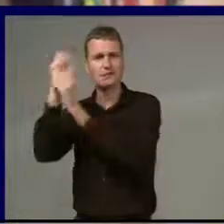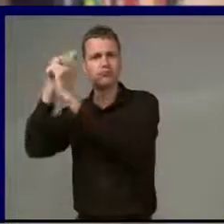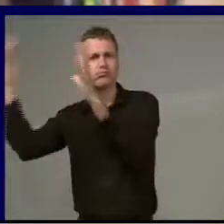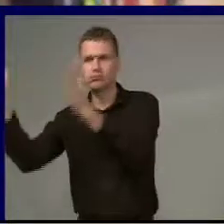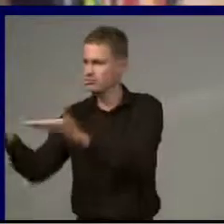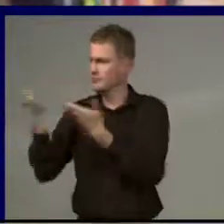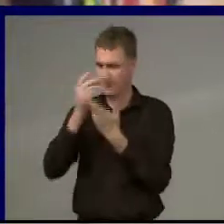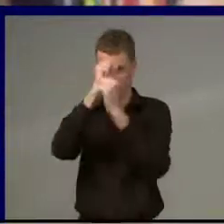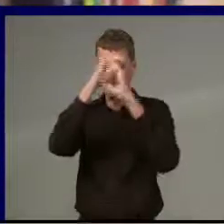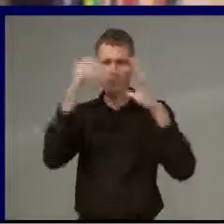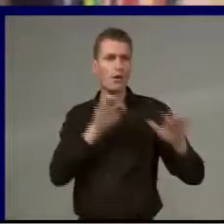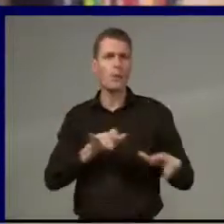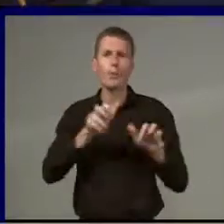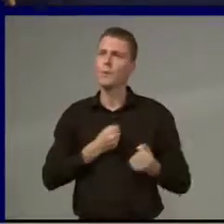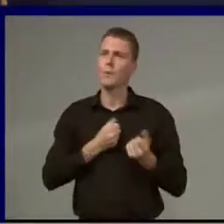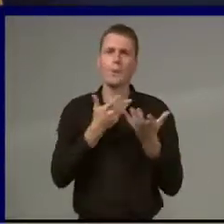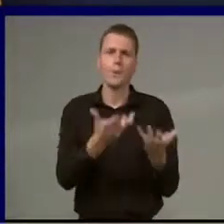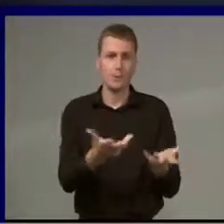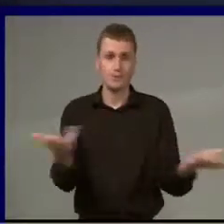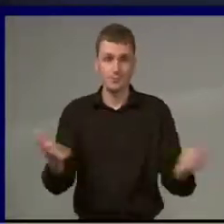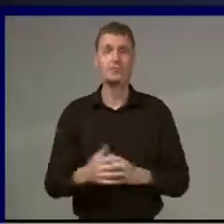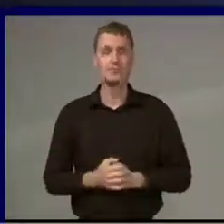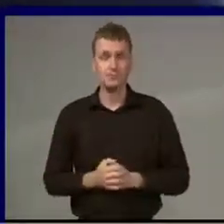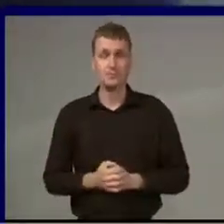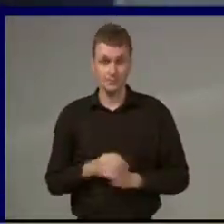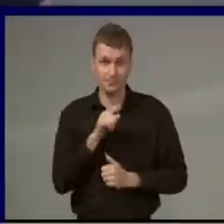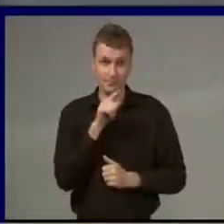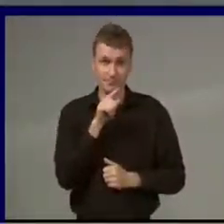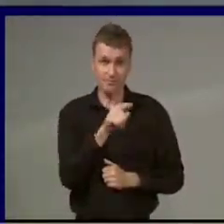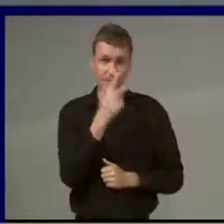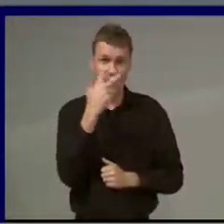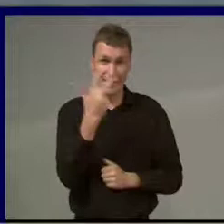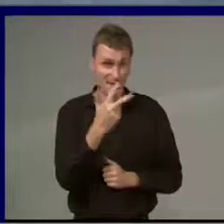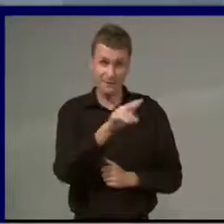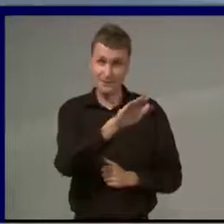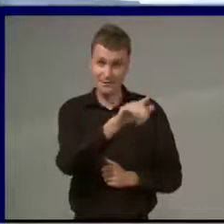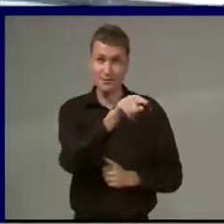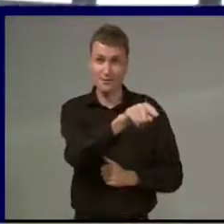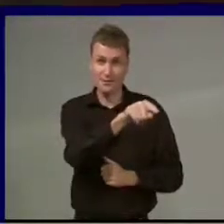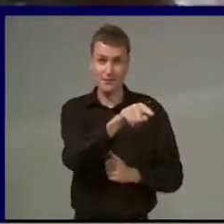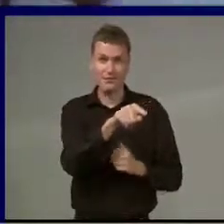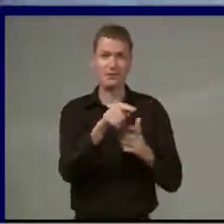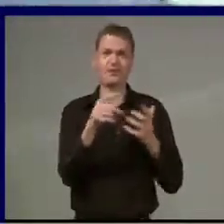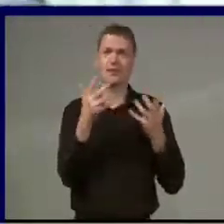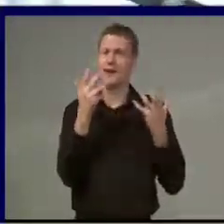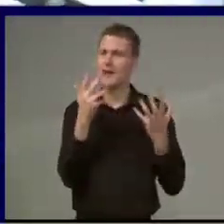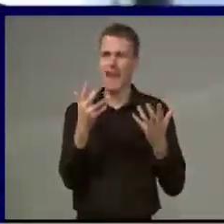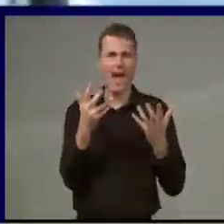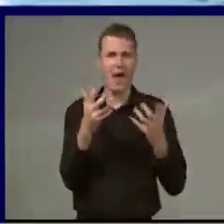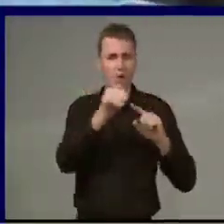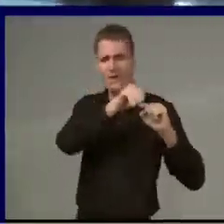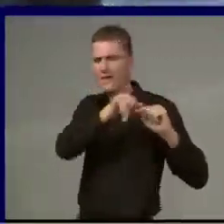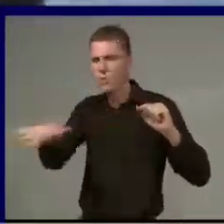kind of get that through to the audience. The 18-year-old high achiever is now inspiring the next generation